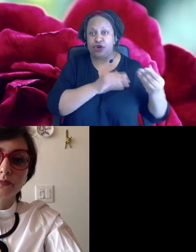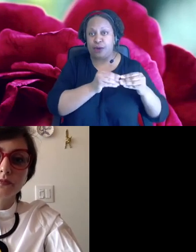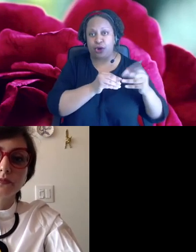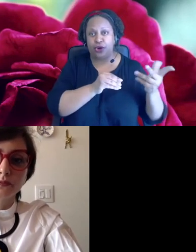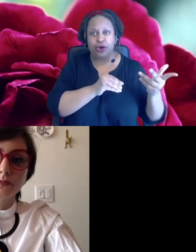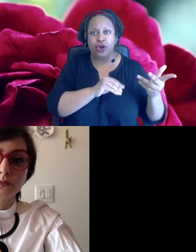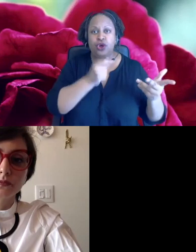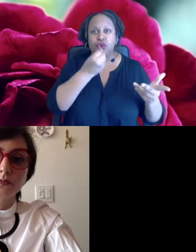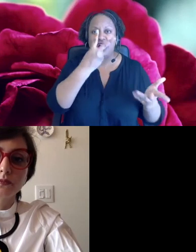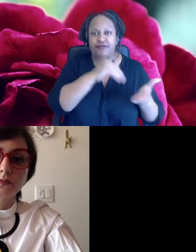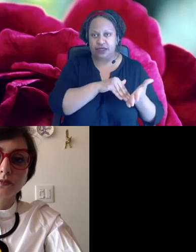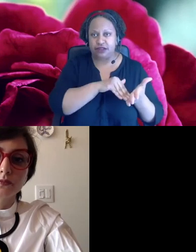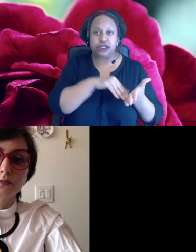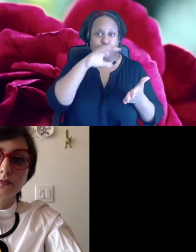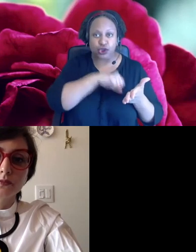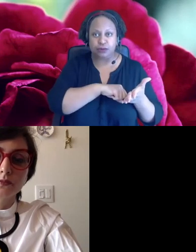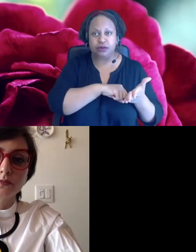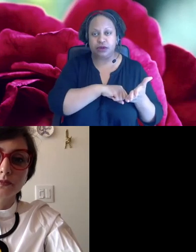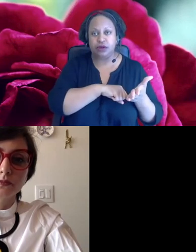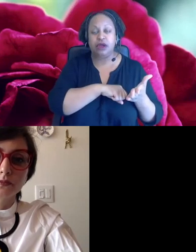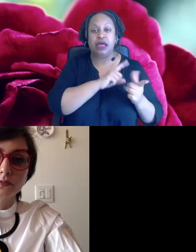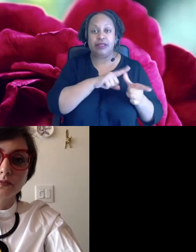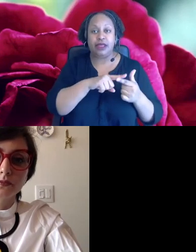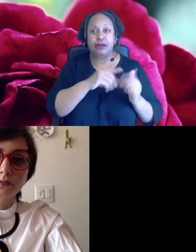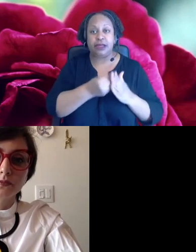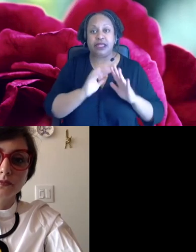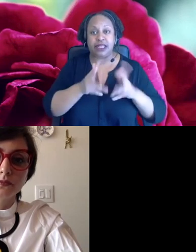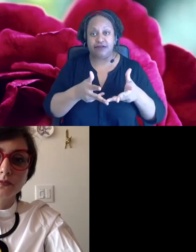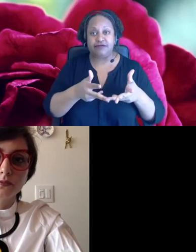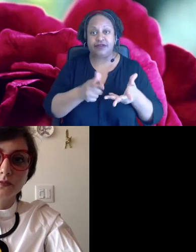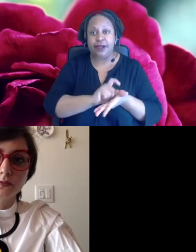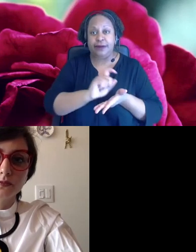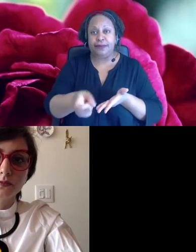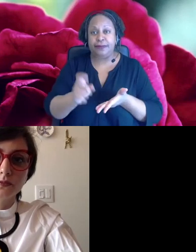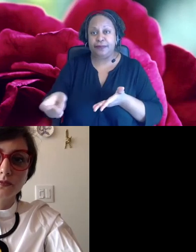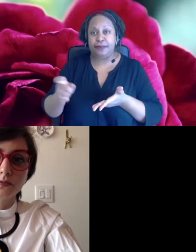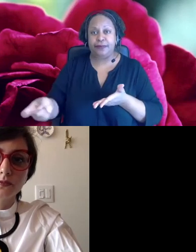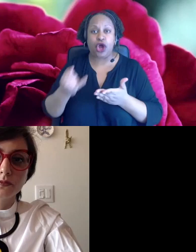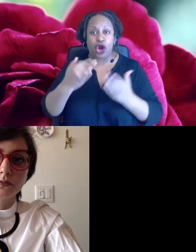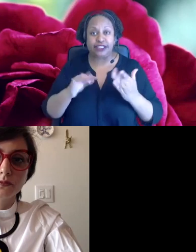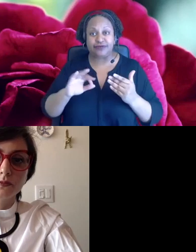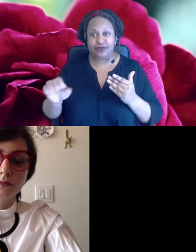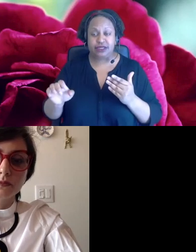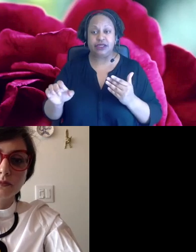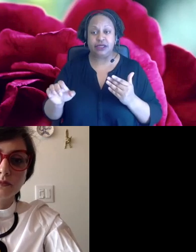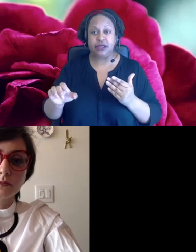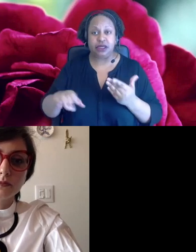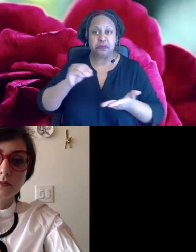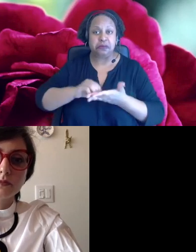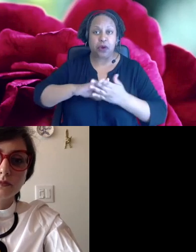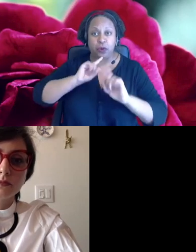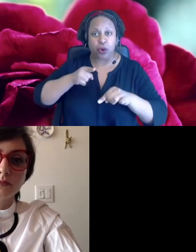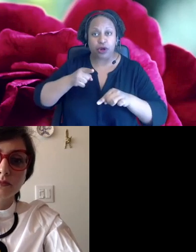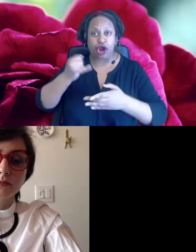let's say 12. And then if the rest was distributed as artist fees, they'd be reported as